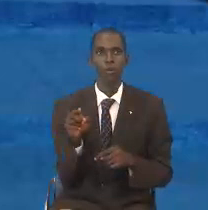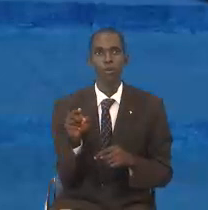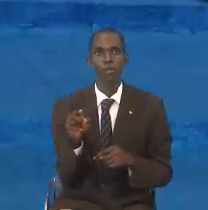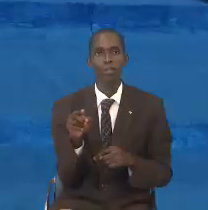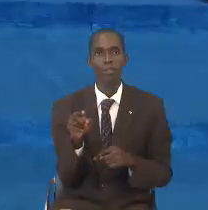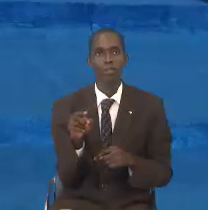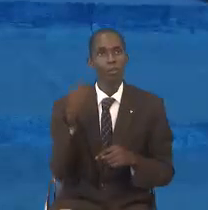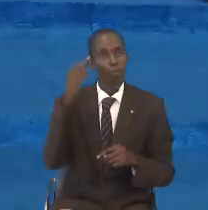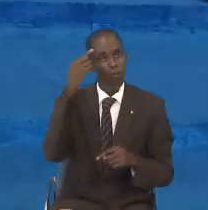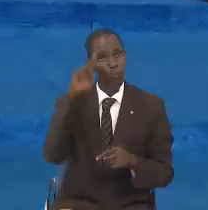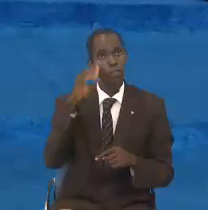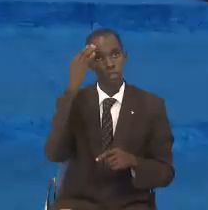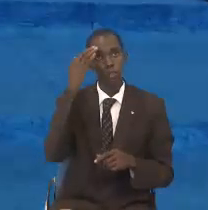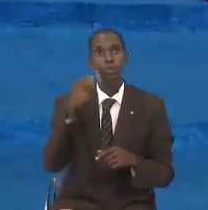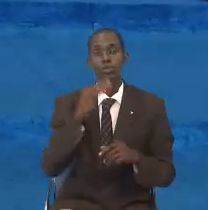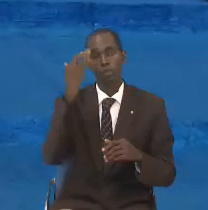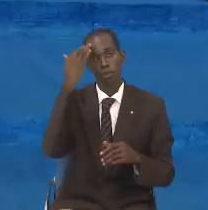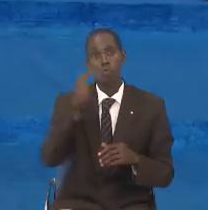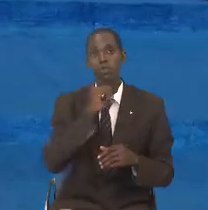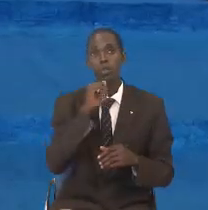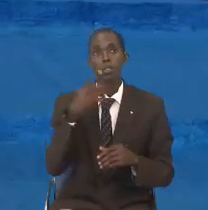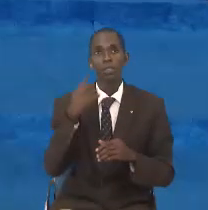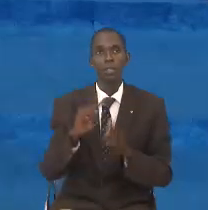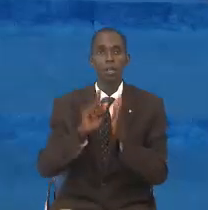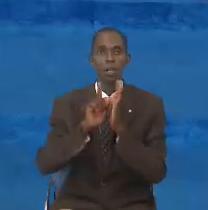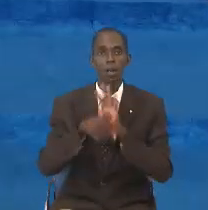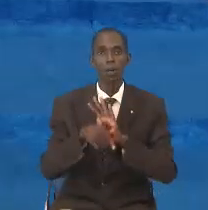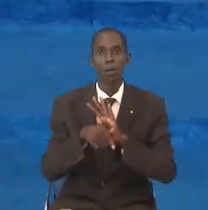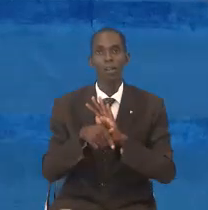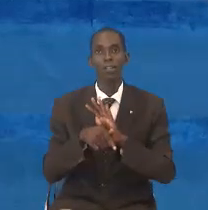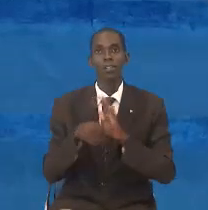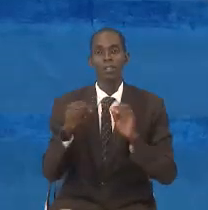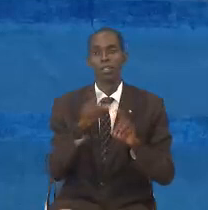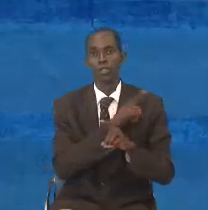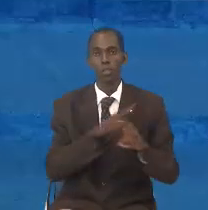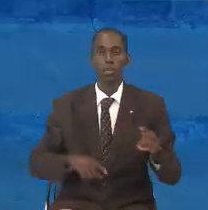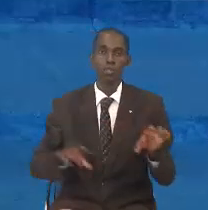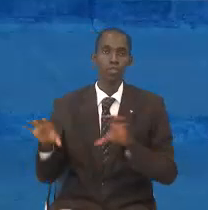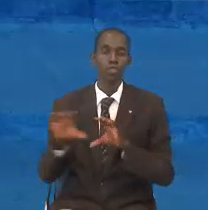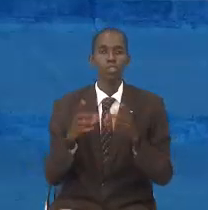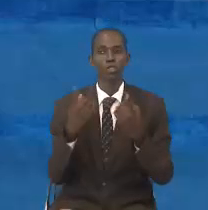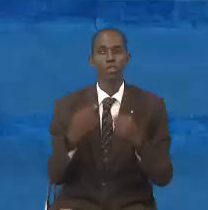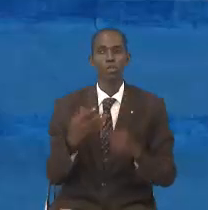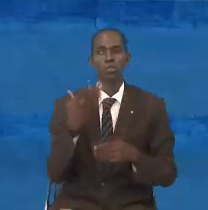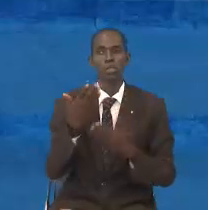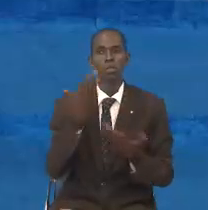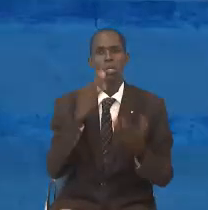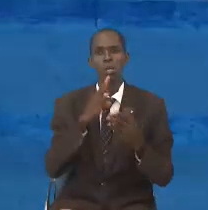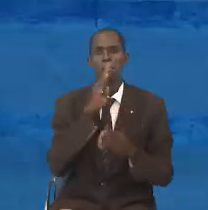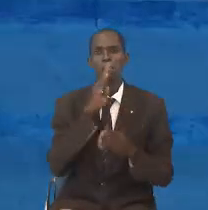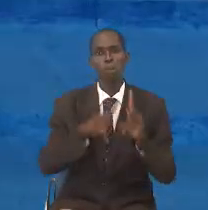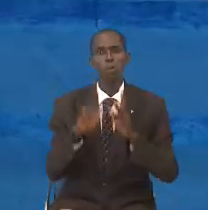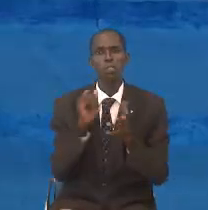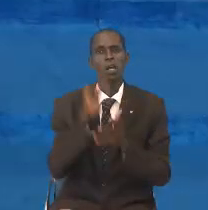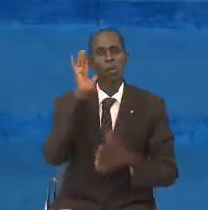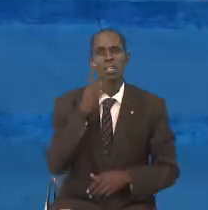not what hour your Lord doth come. There may be people who will say, I will